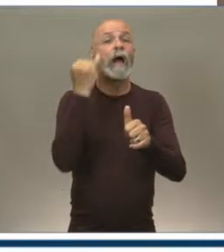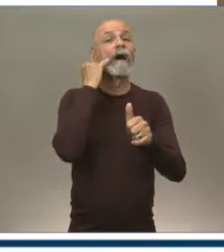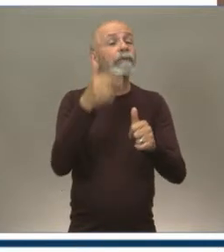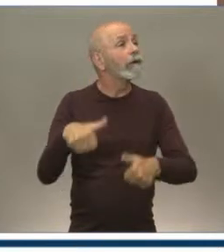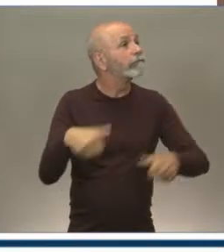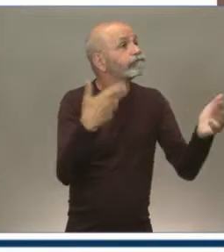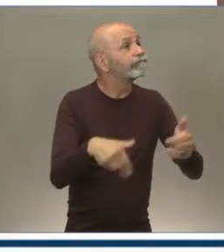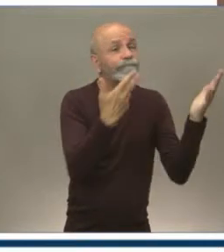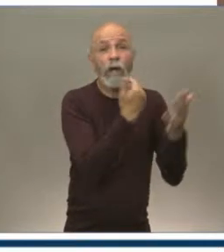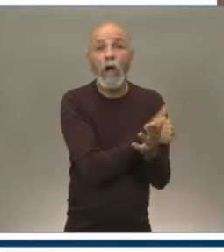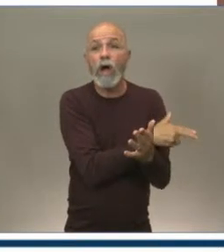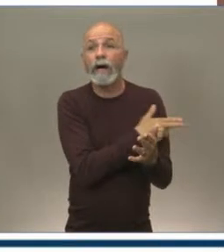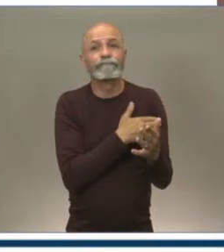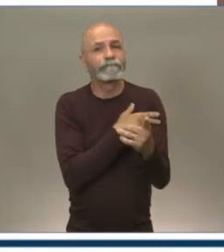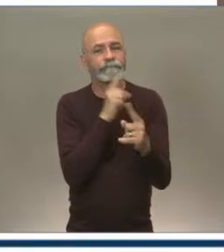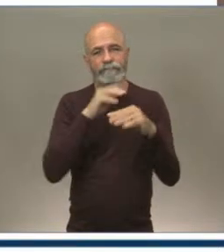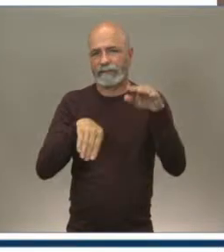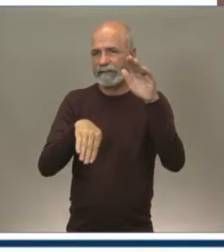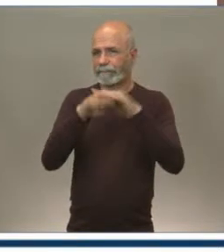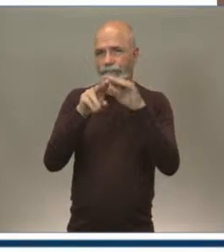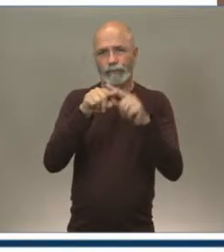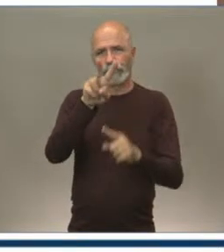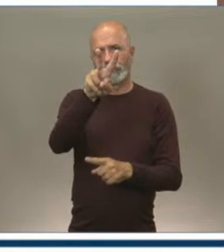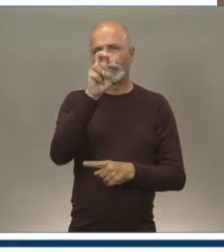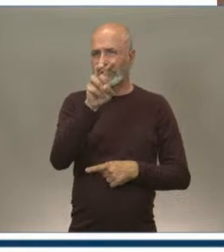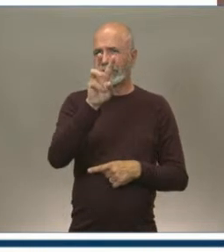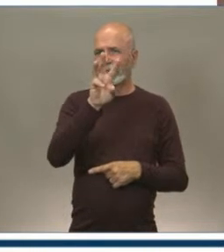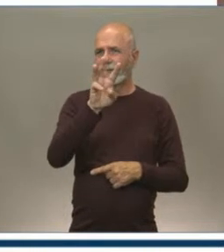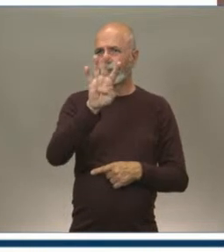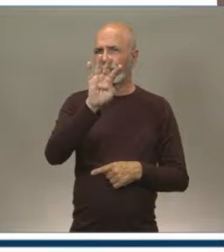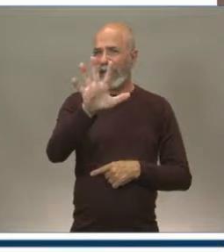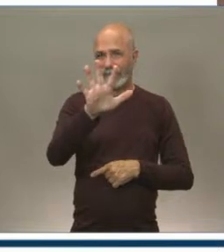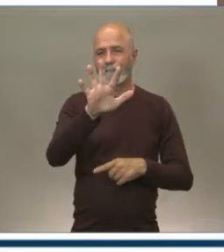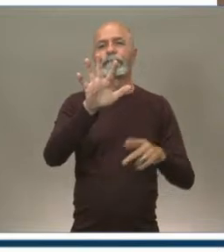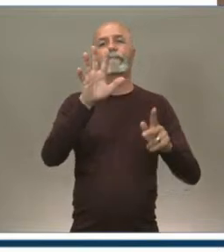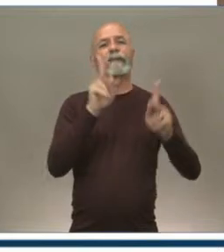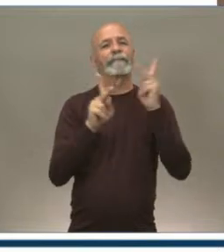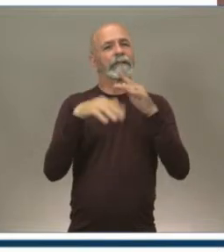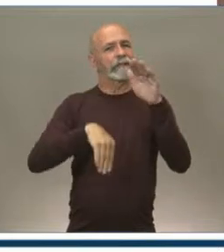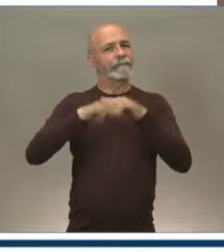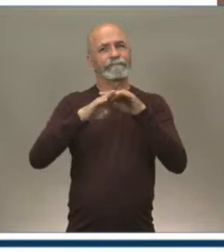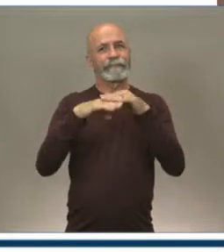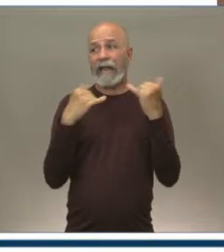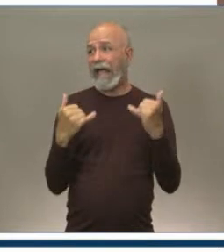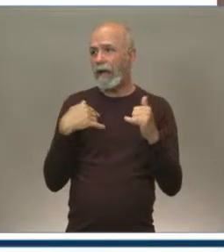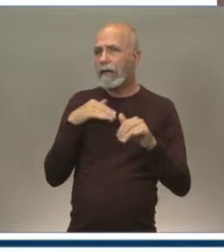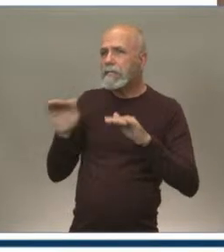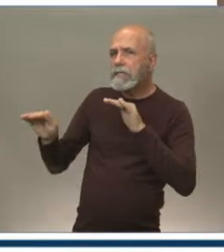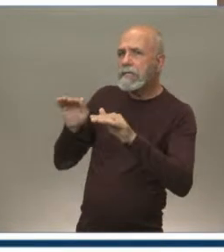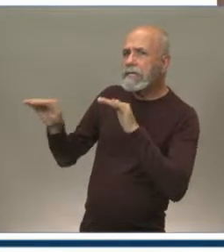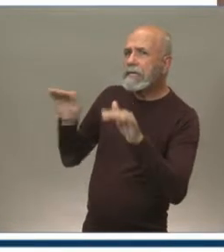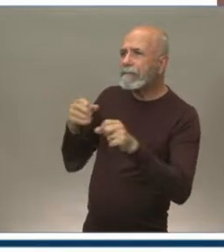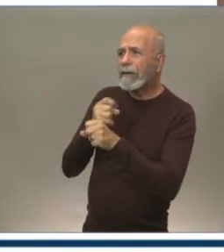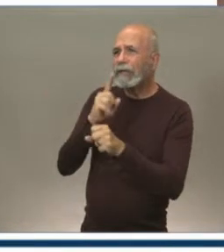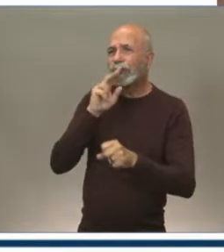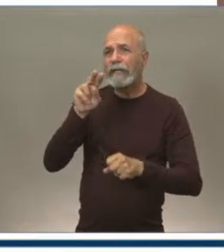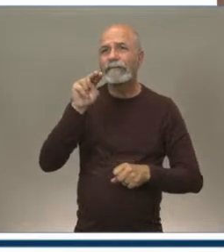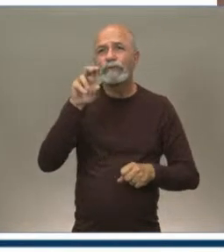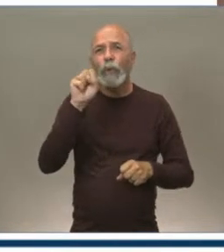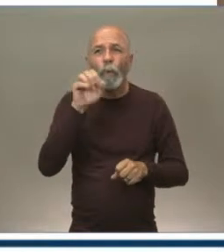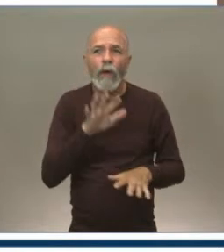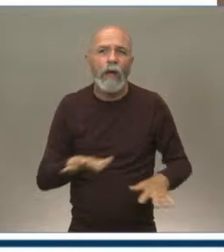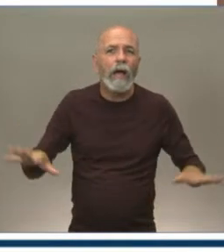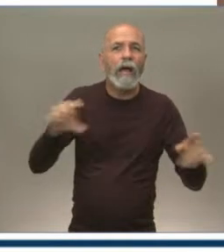COVID. And in order to accomplish that, we've initiated a province-wide response, which means that staff and other resources are